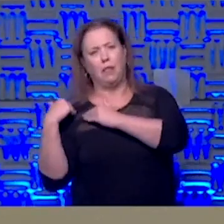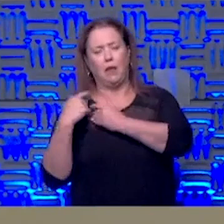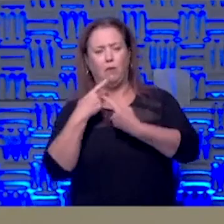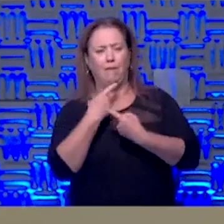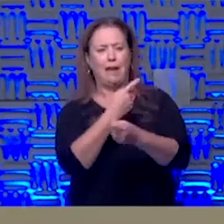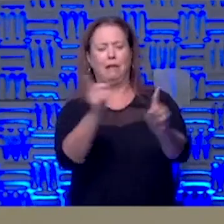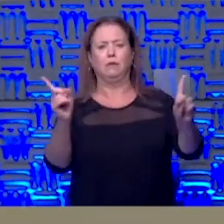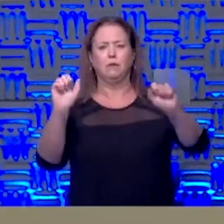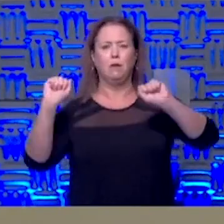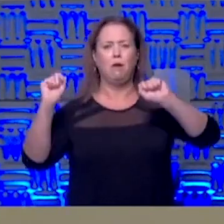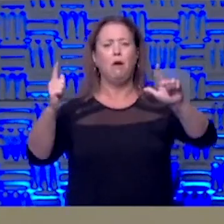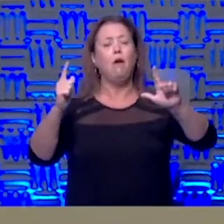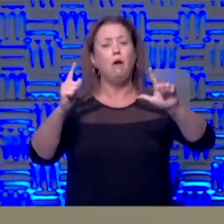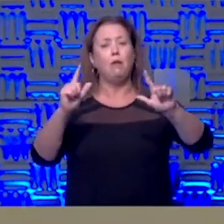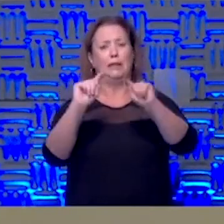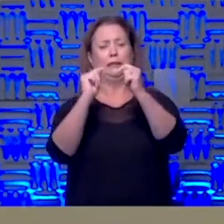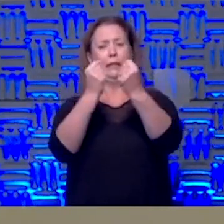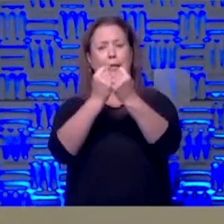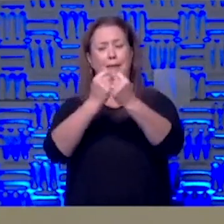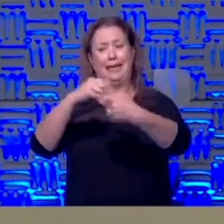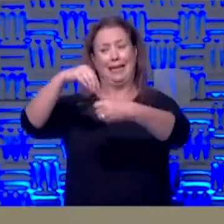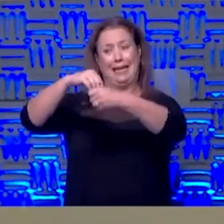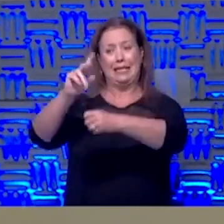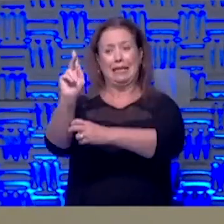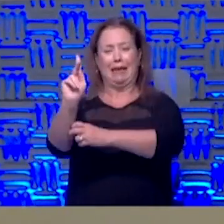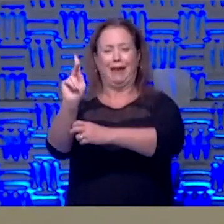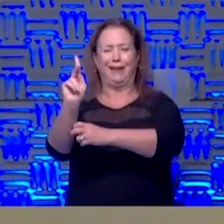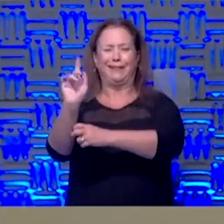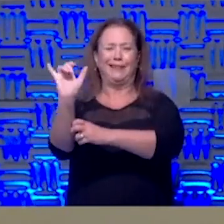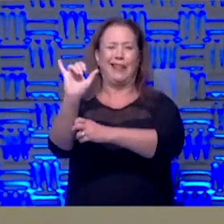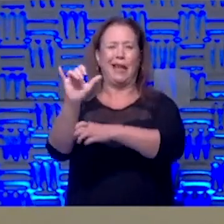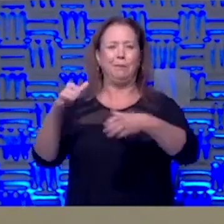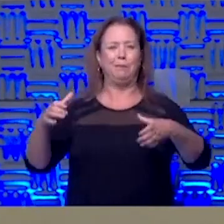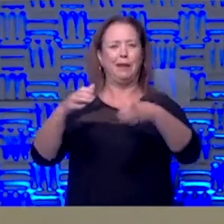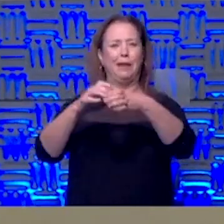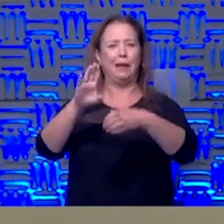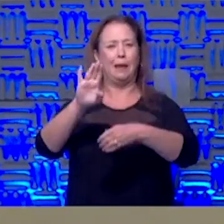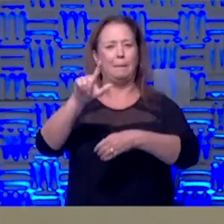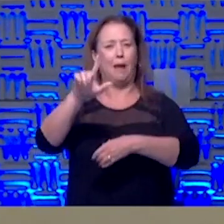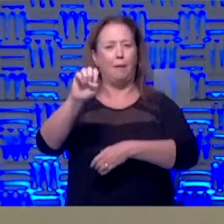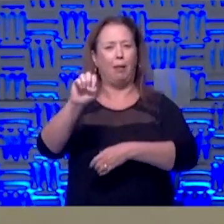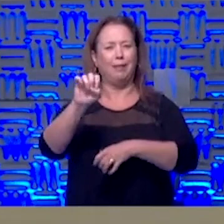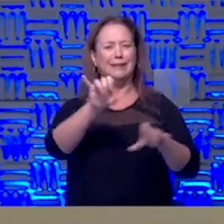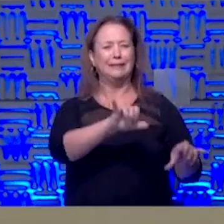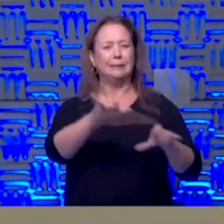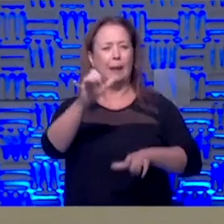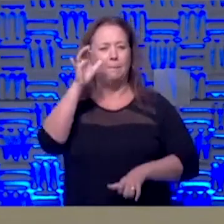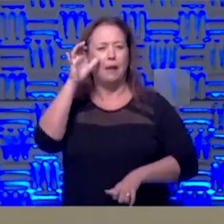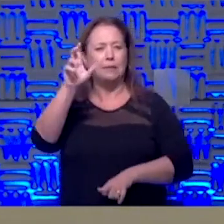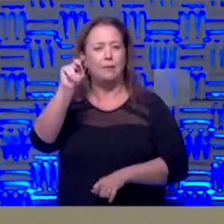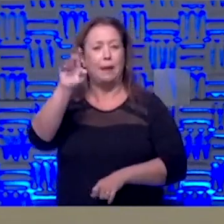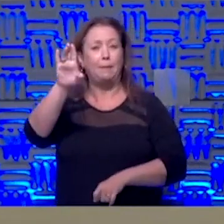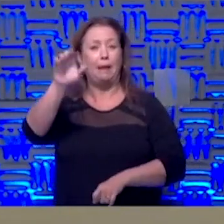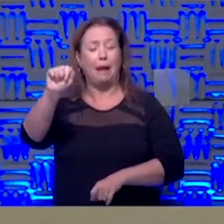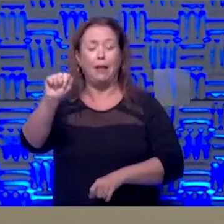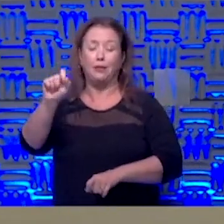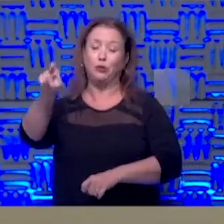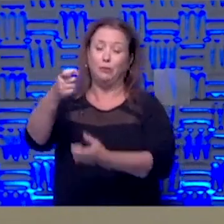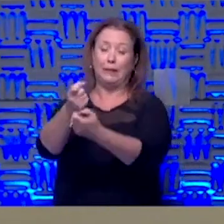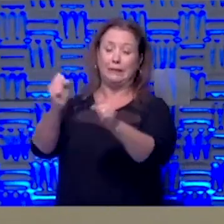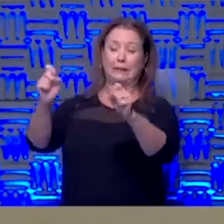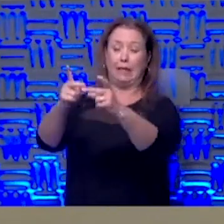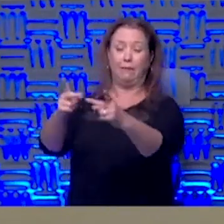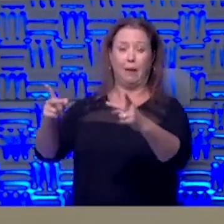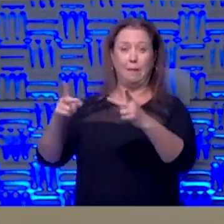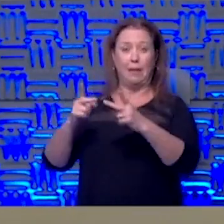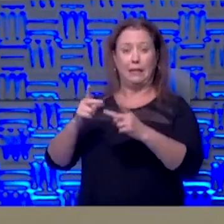that I think being inside the K is like being inside the bubble for the NBA. That should be the safest place that these